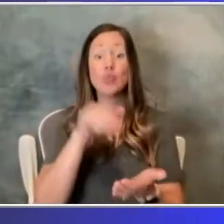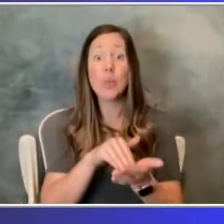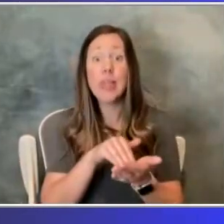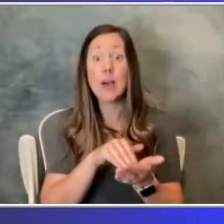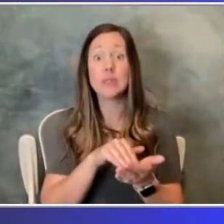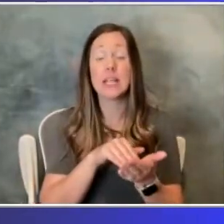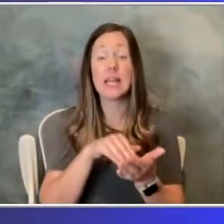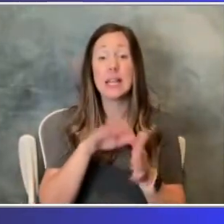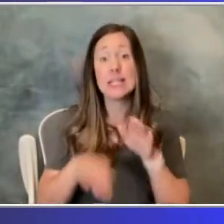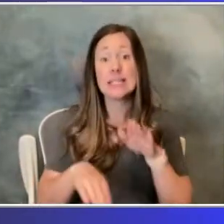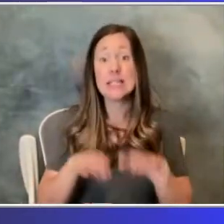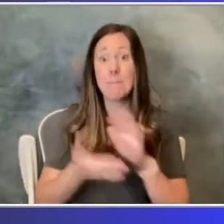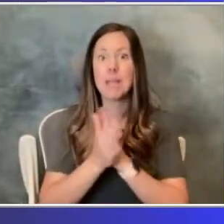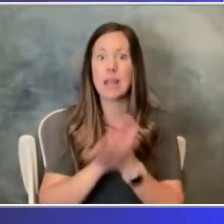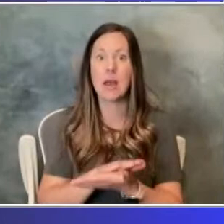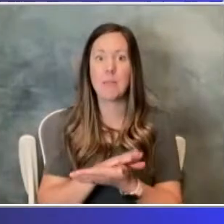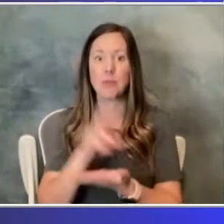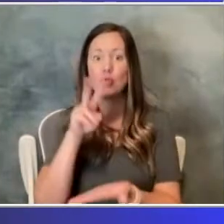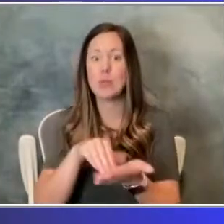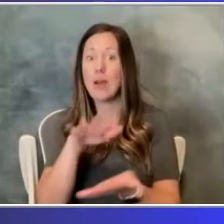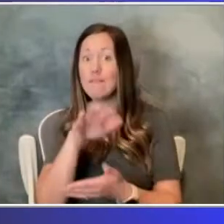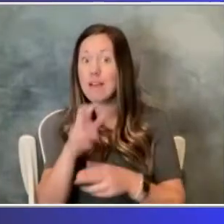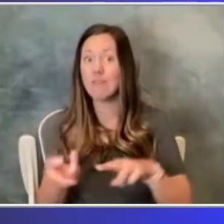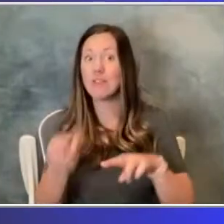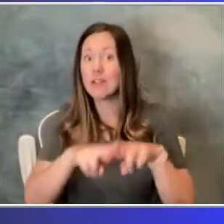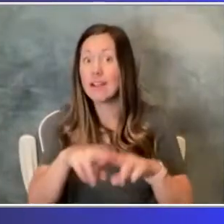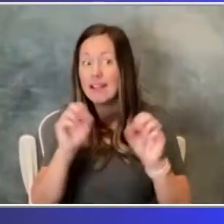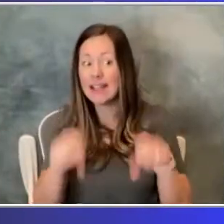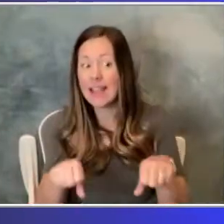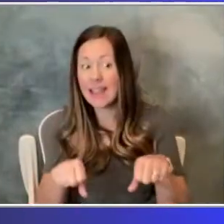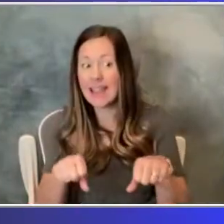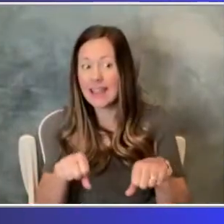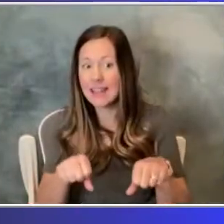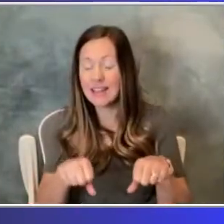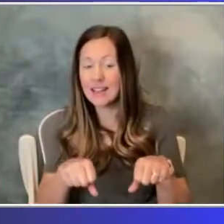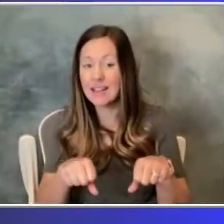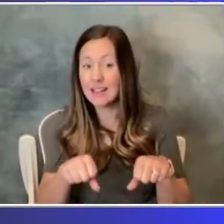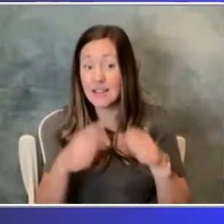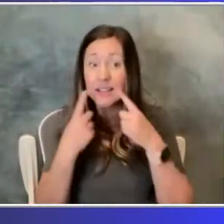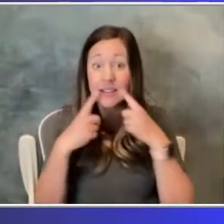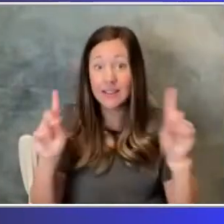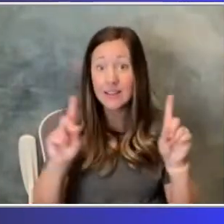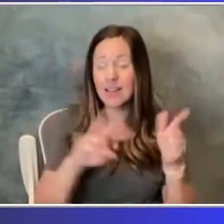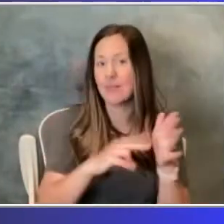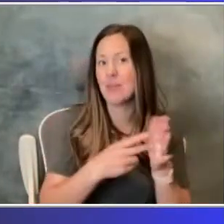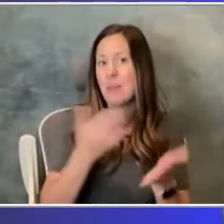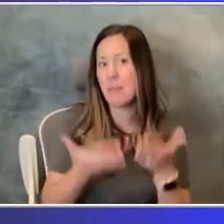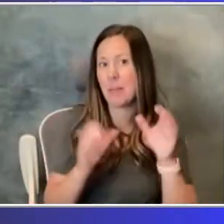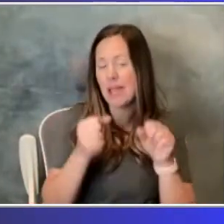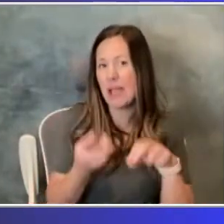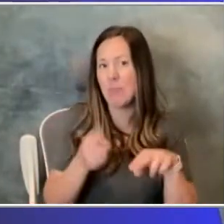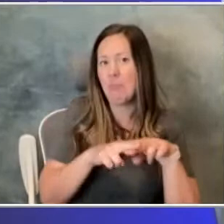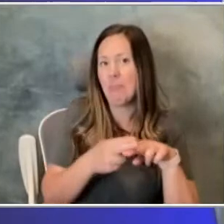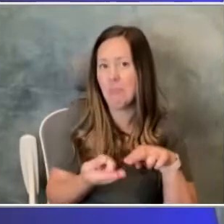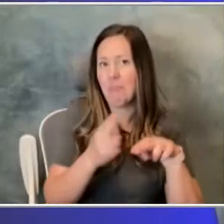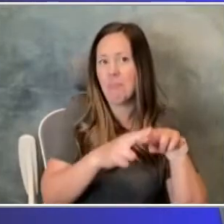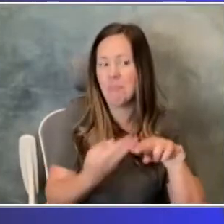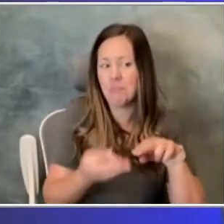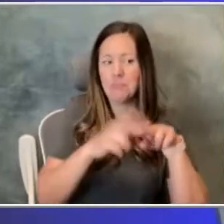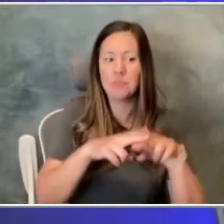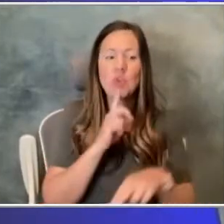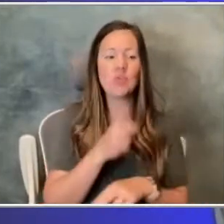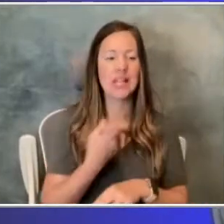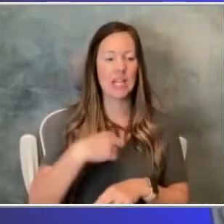2,500 steps? And if I could push through it and turn 2,000 into 2,500 steps, well, then maybe I can get to 3,000. So we like to talk